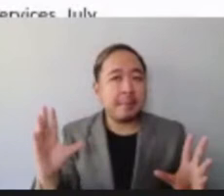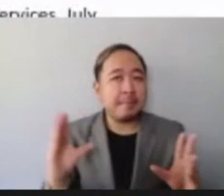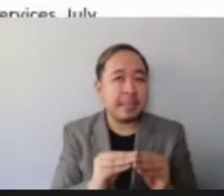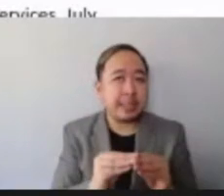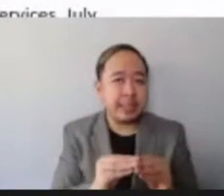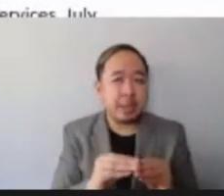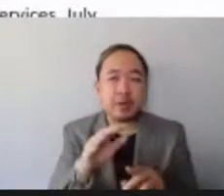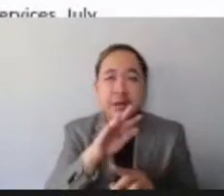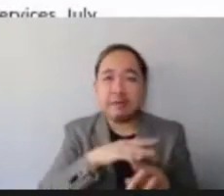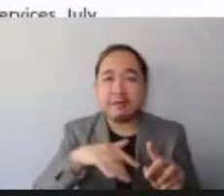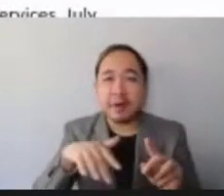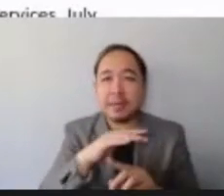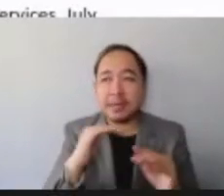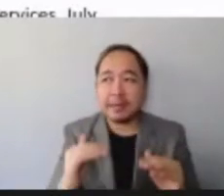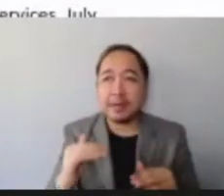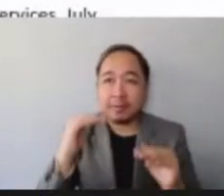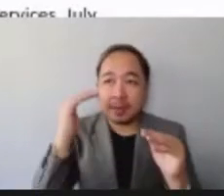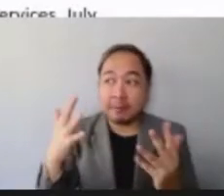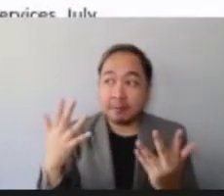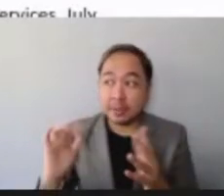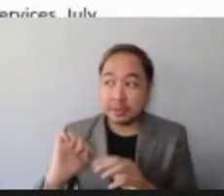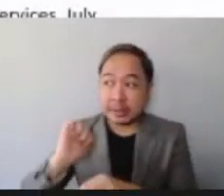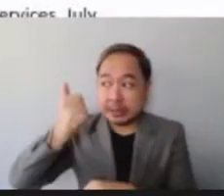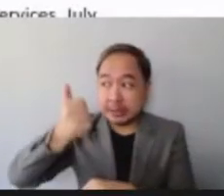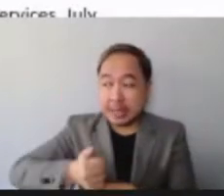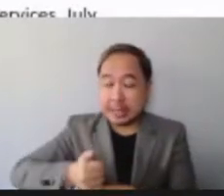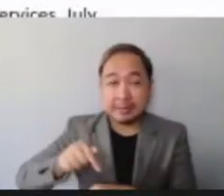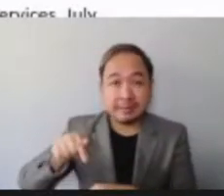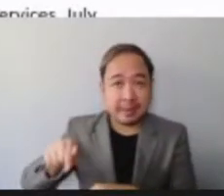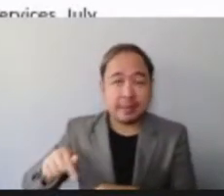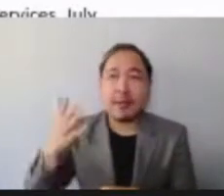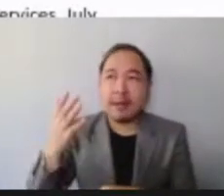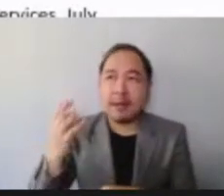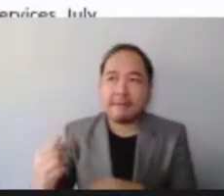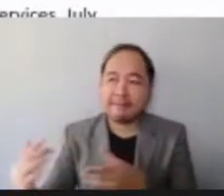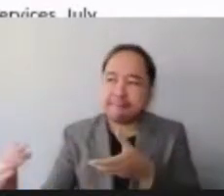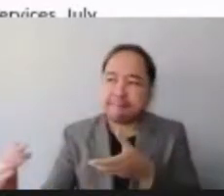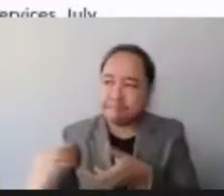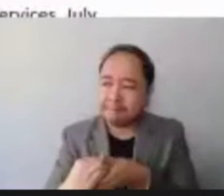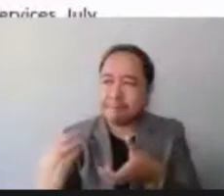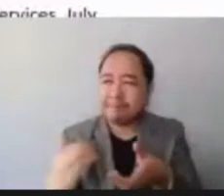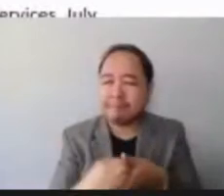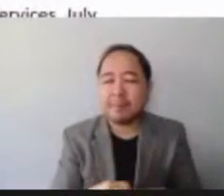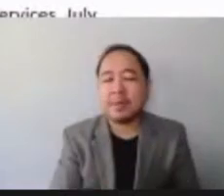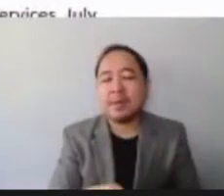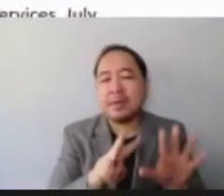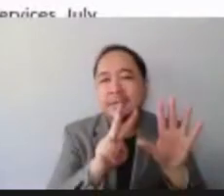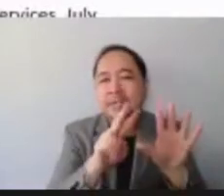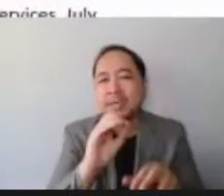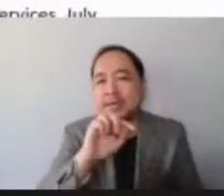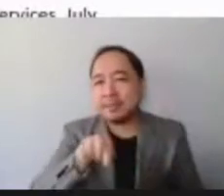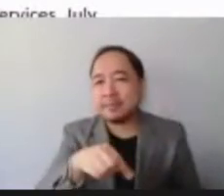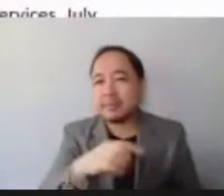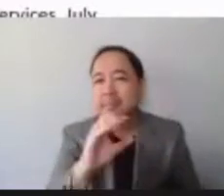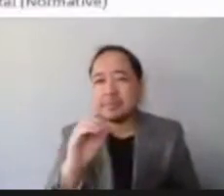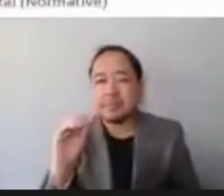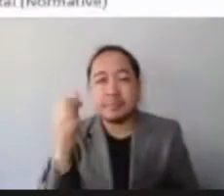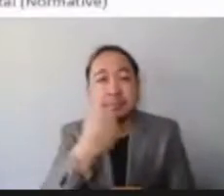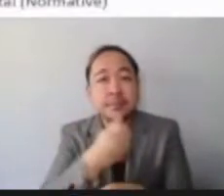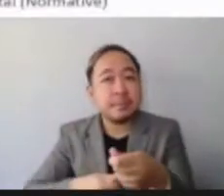since its Inception has engaged more than 17 000 officials in 38 countries of the region